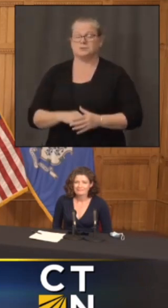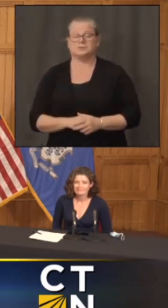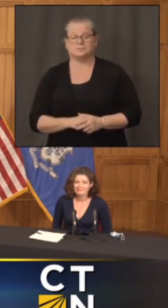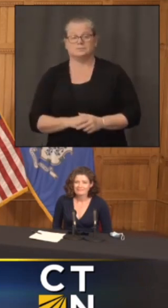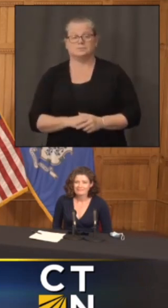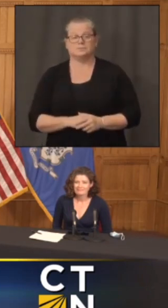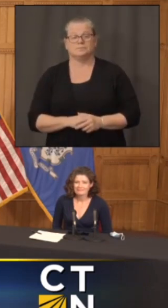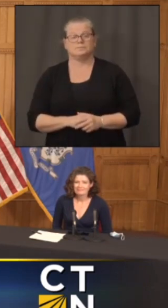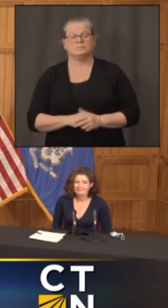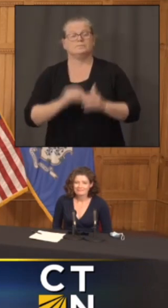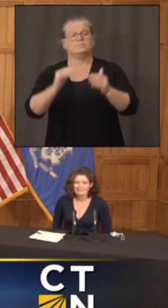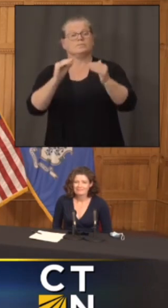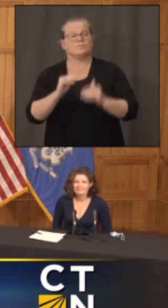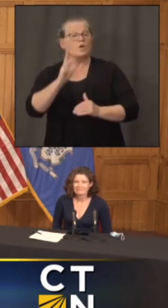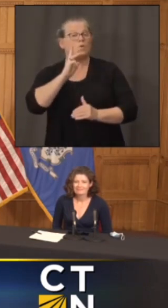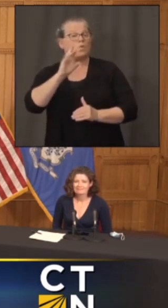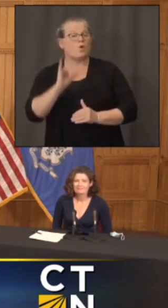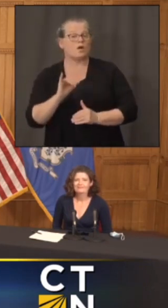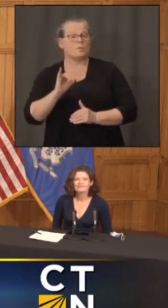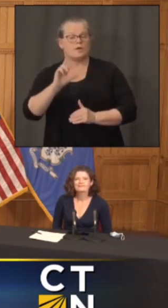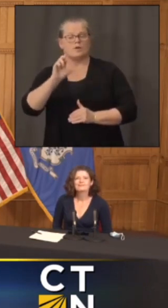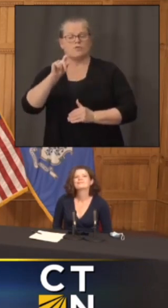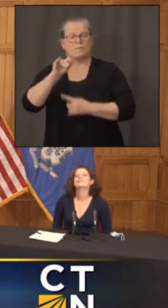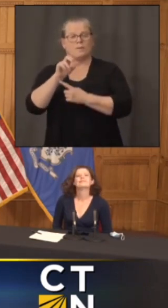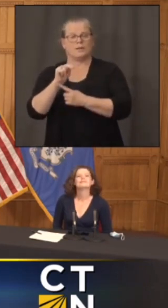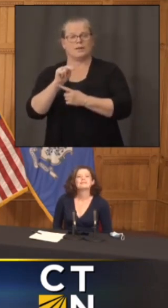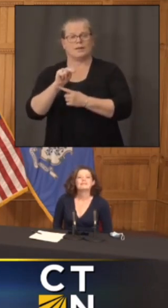The Waterbury Republican American.